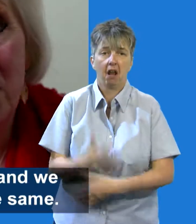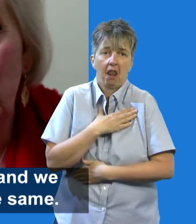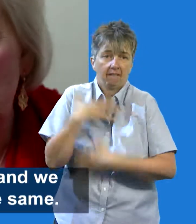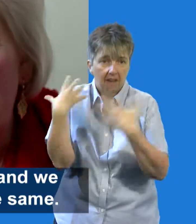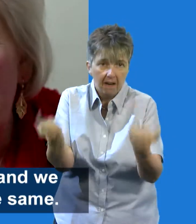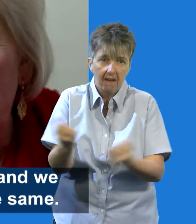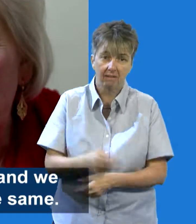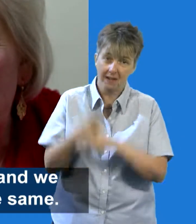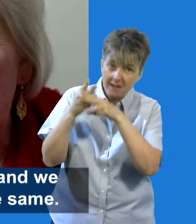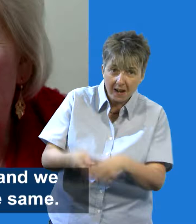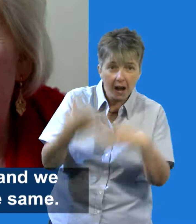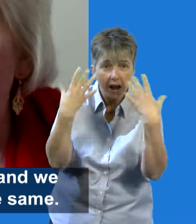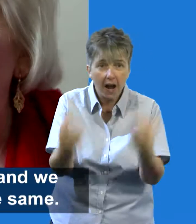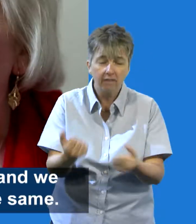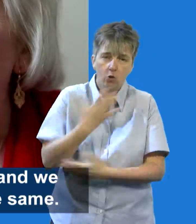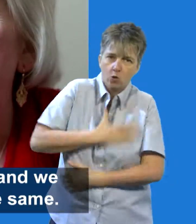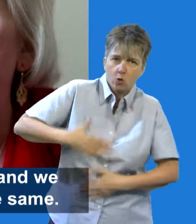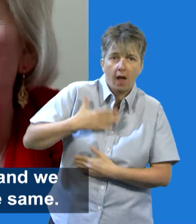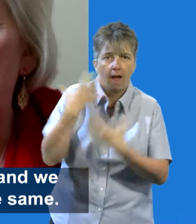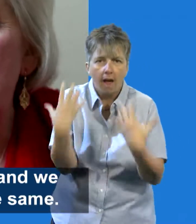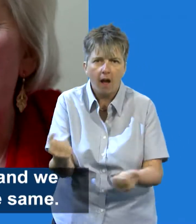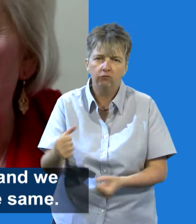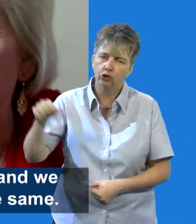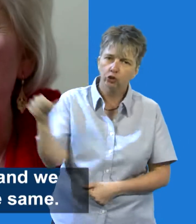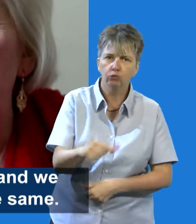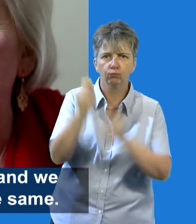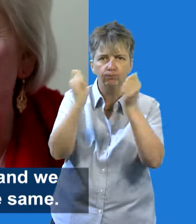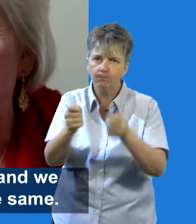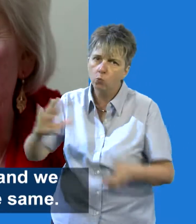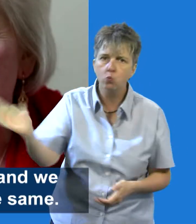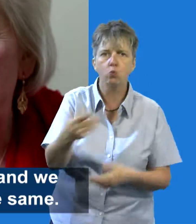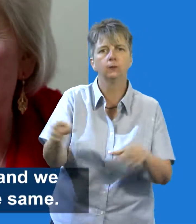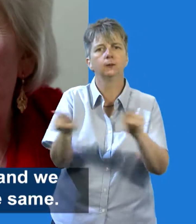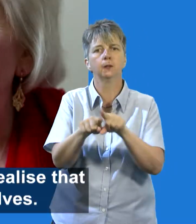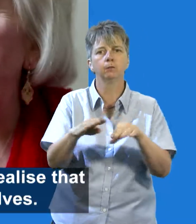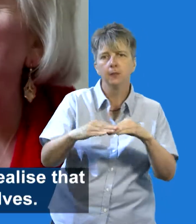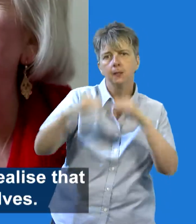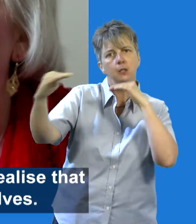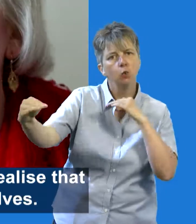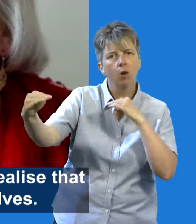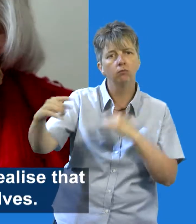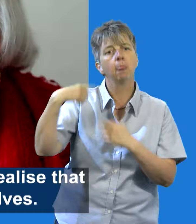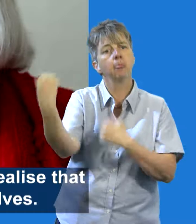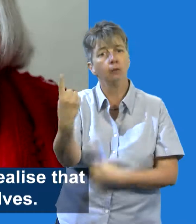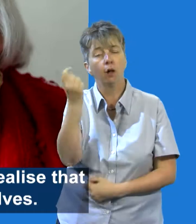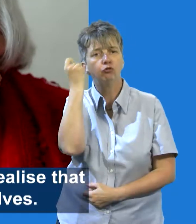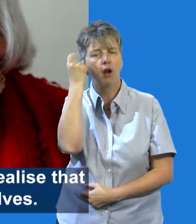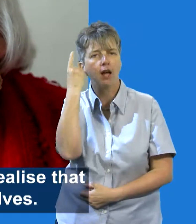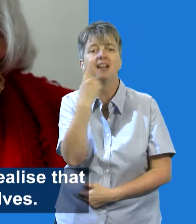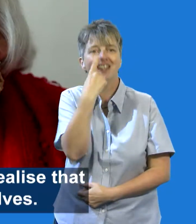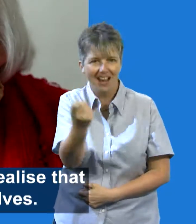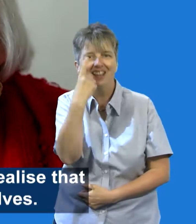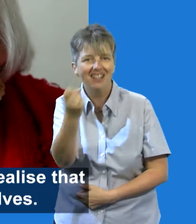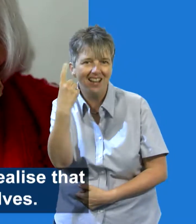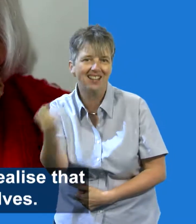don't care, they don't cry. And we should be treating everyone the same. And by doing that, we will make